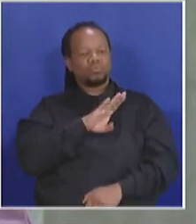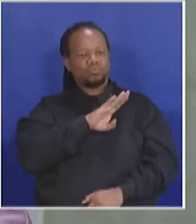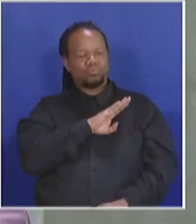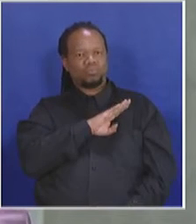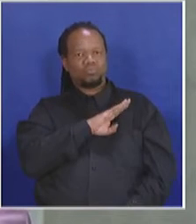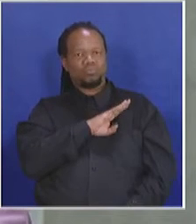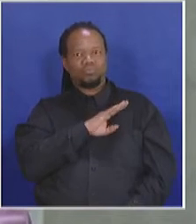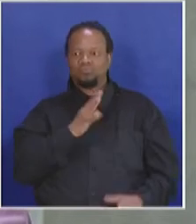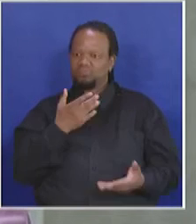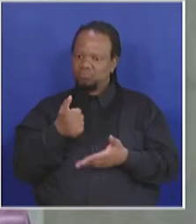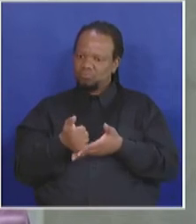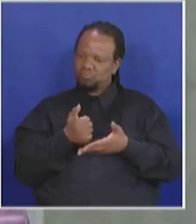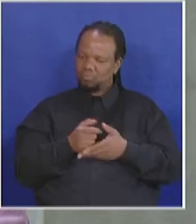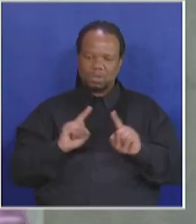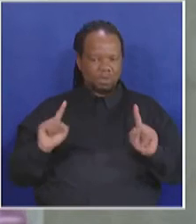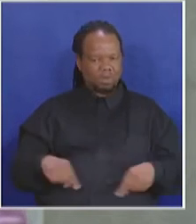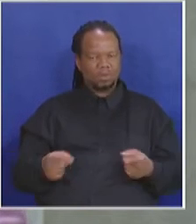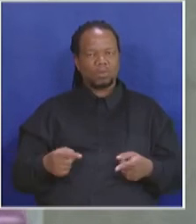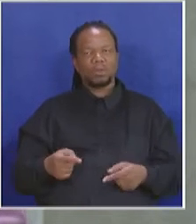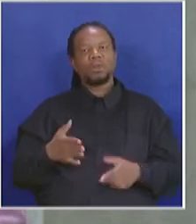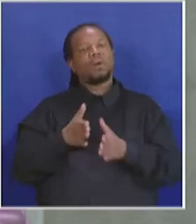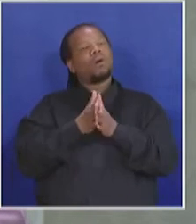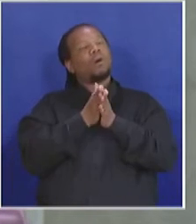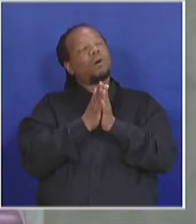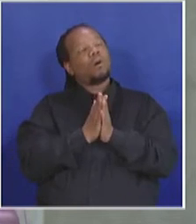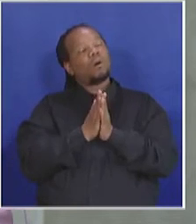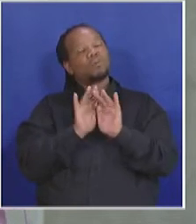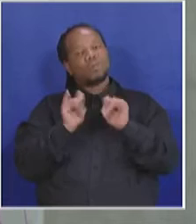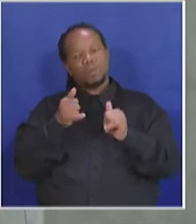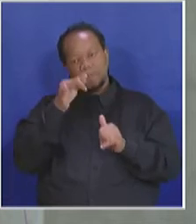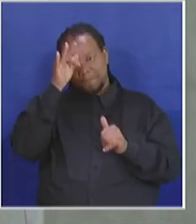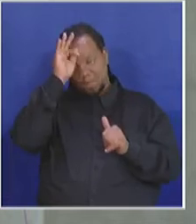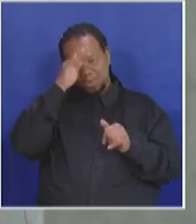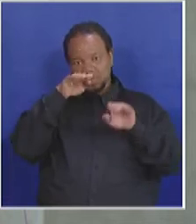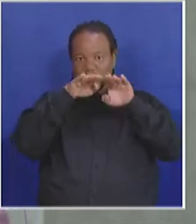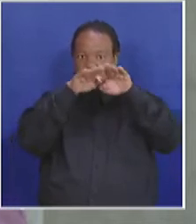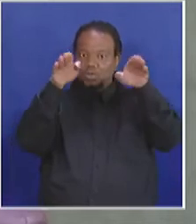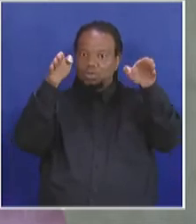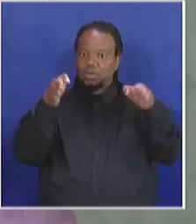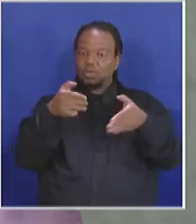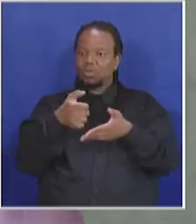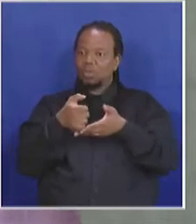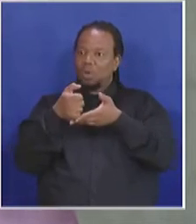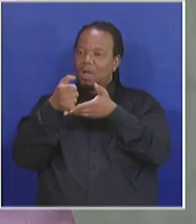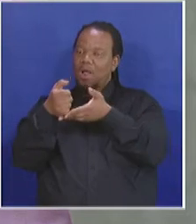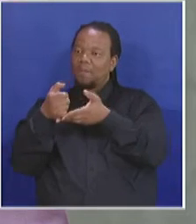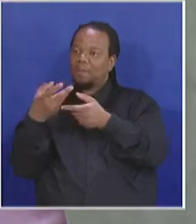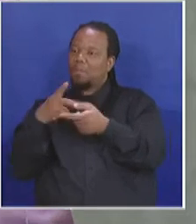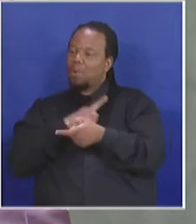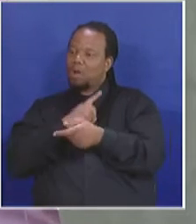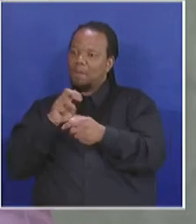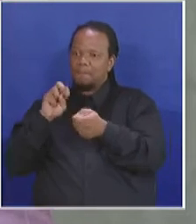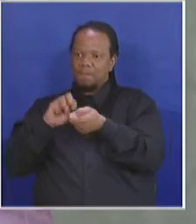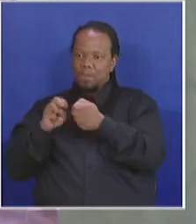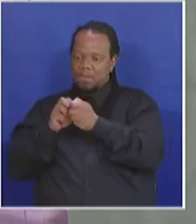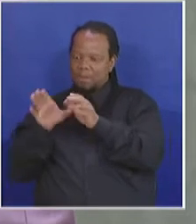assets. The community requested that a police station be built in the village to mitigate the prevalence of gangsterism.